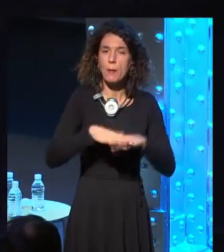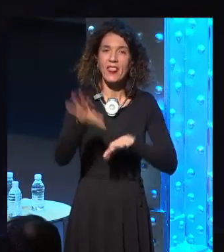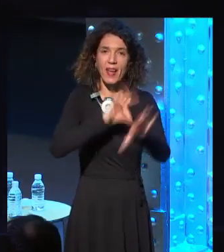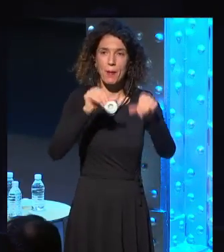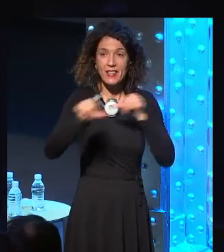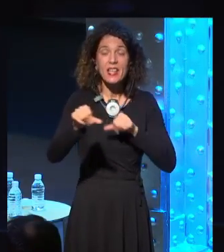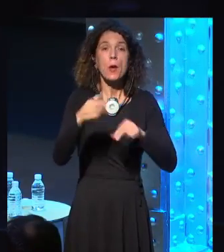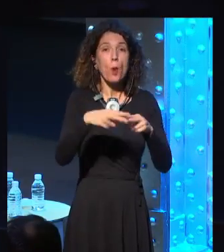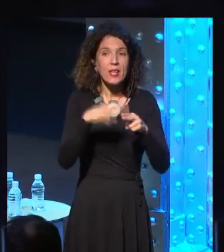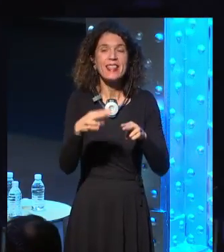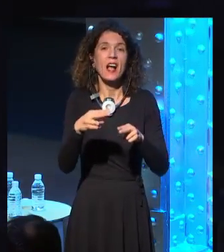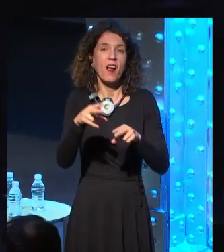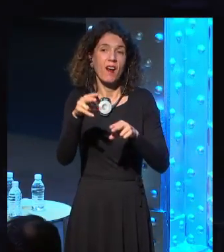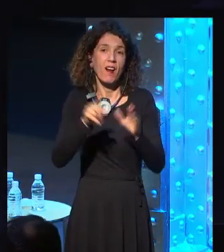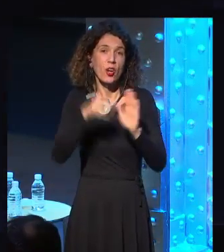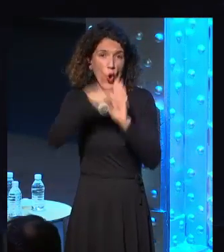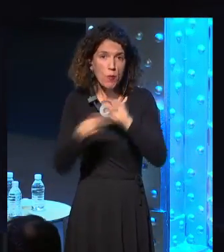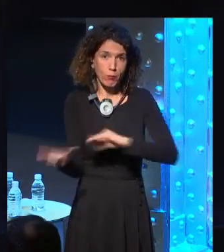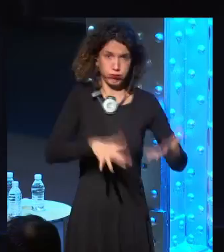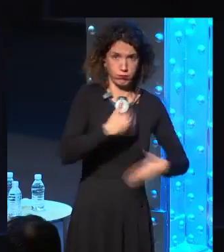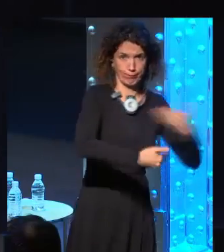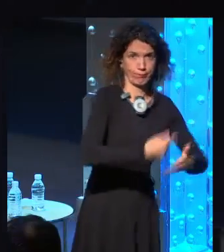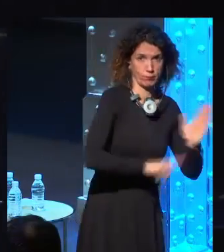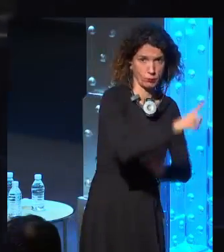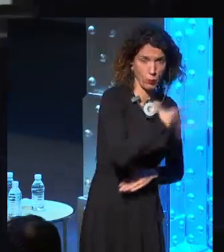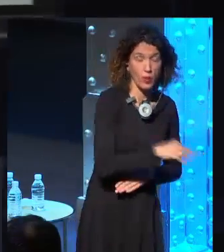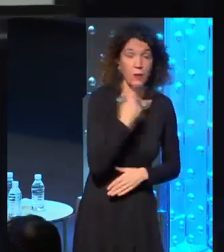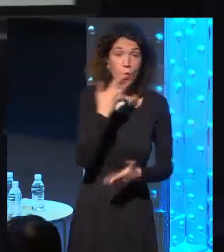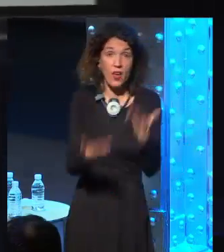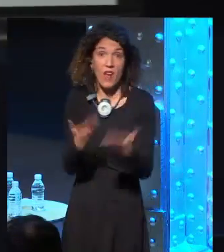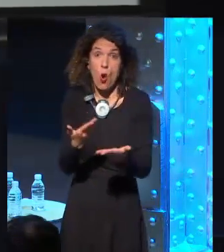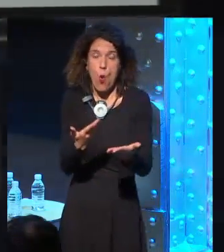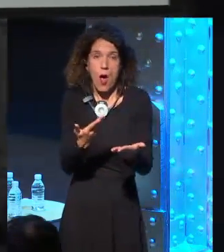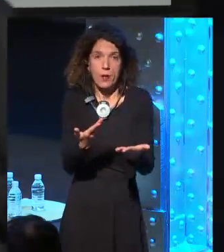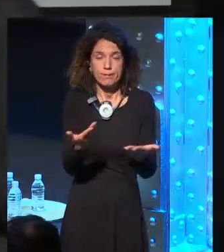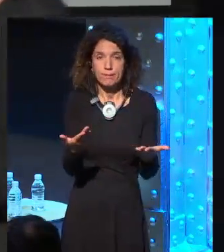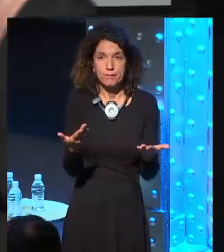really measure your personal idiosyncratic